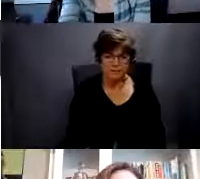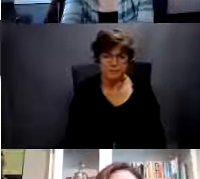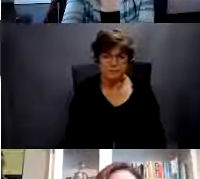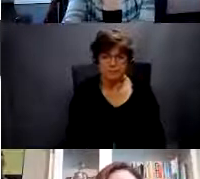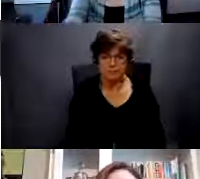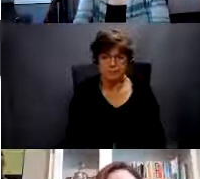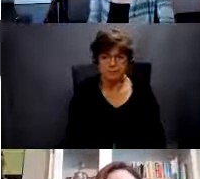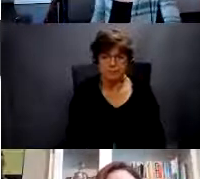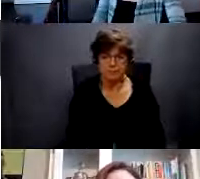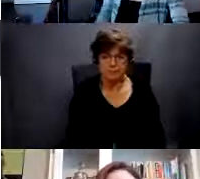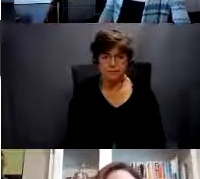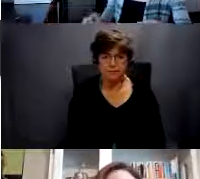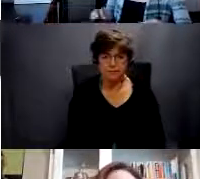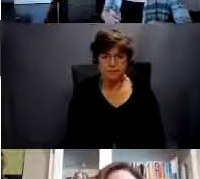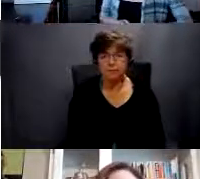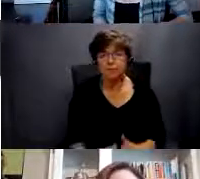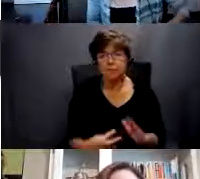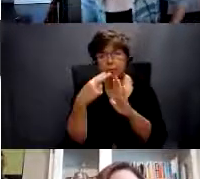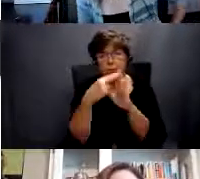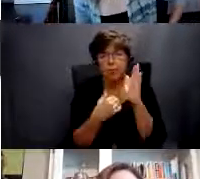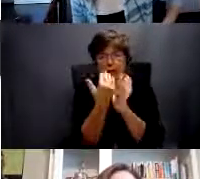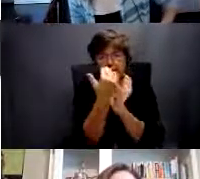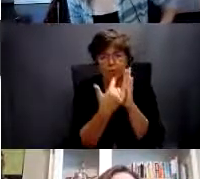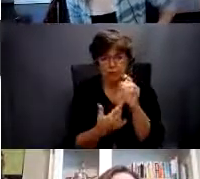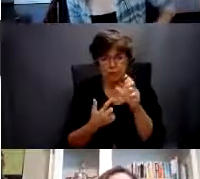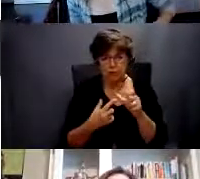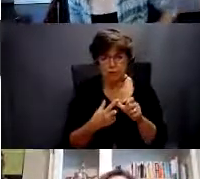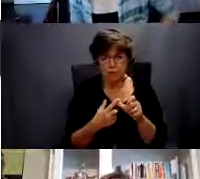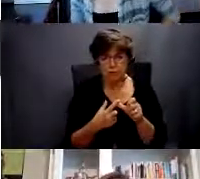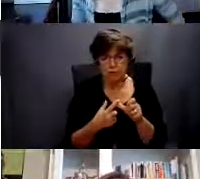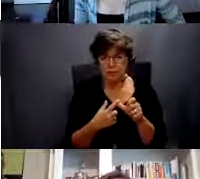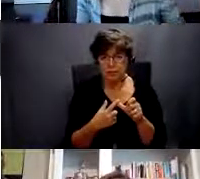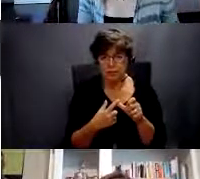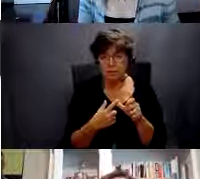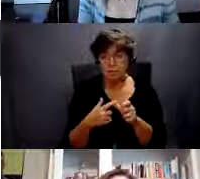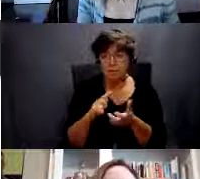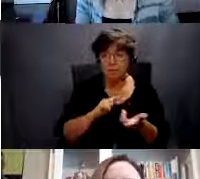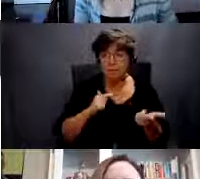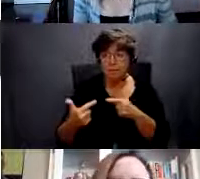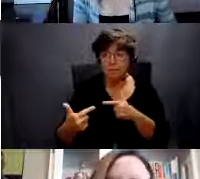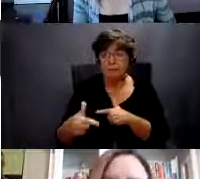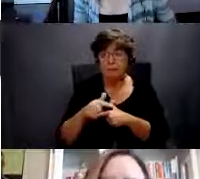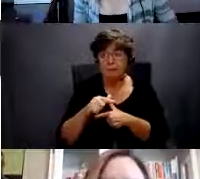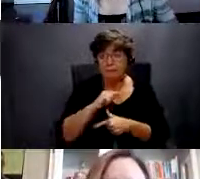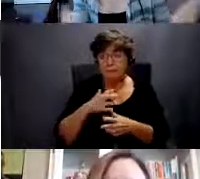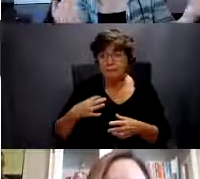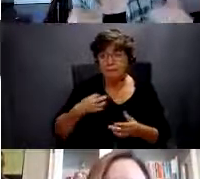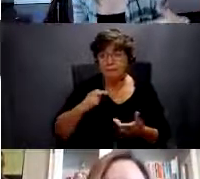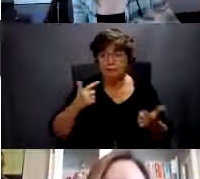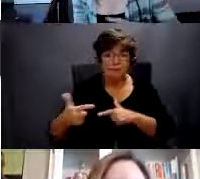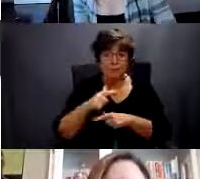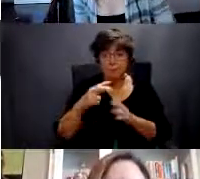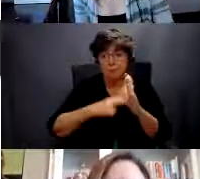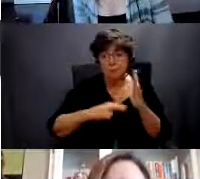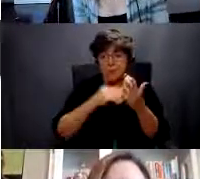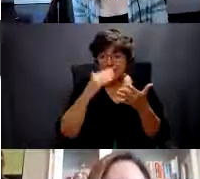I will get us started reading these here. And if I could get some assistance in volunteers and reading as we go